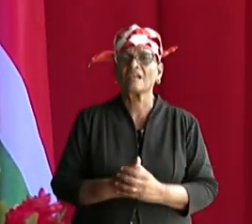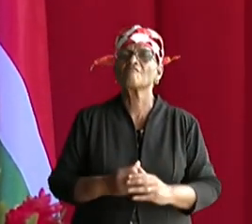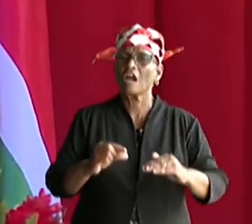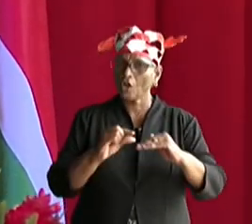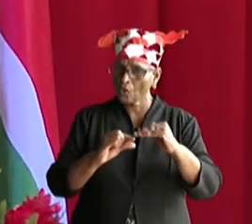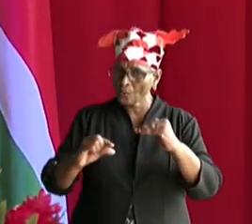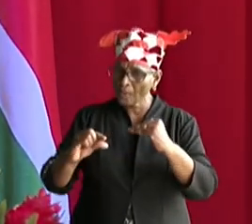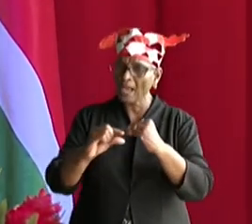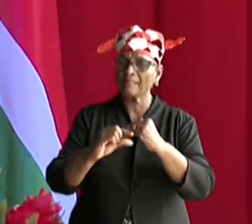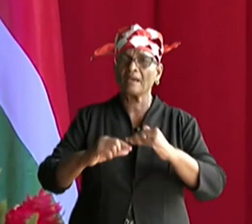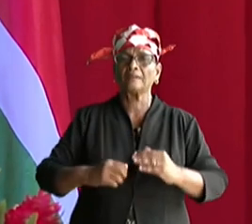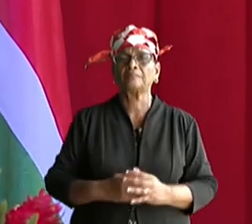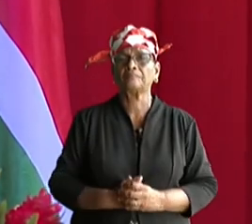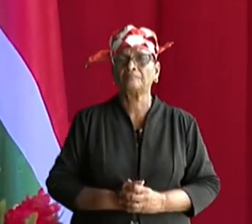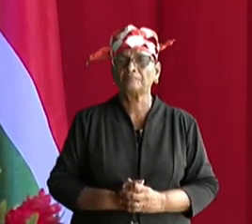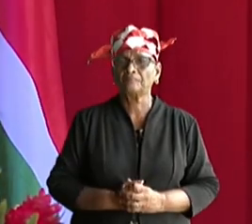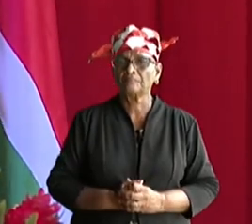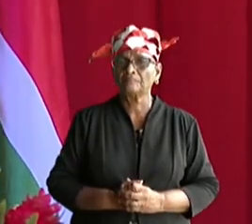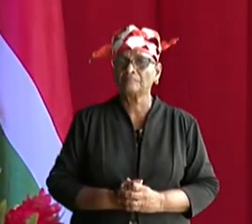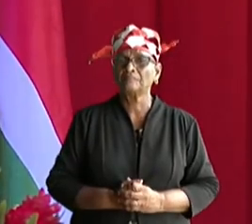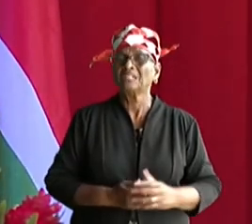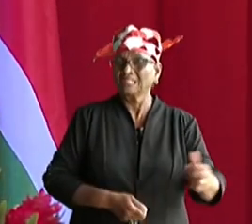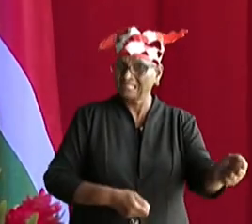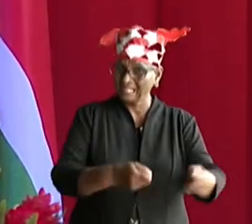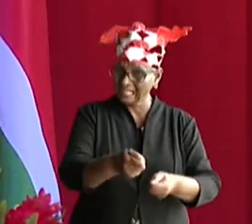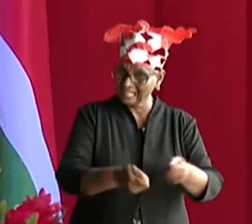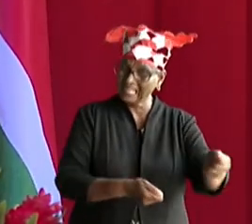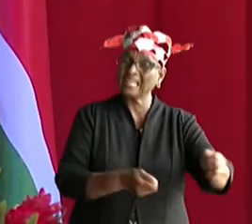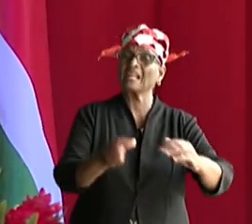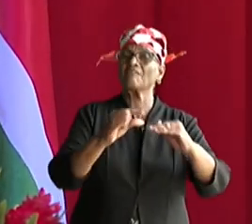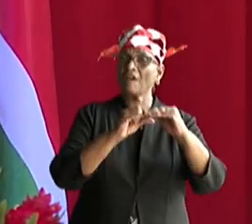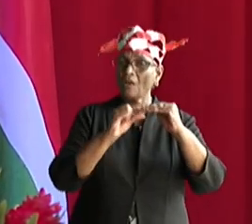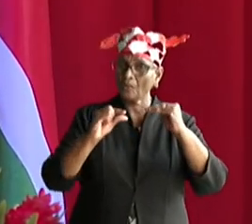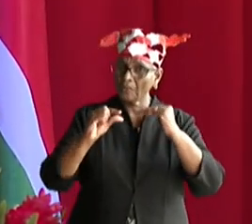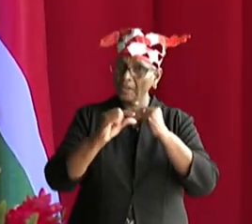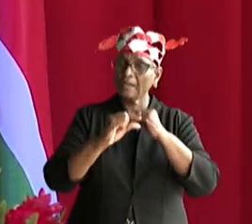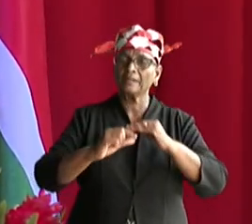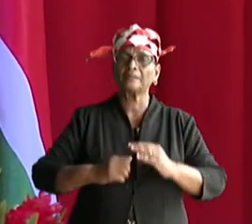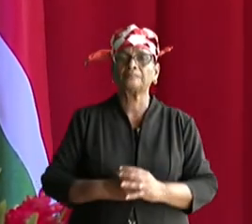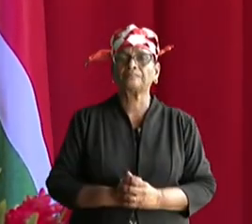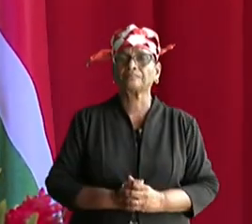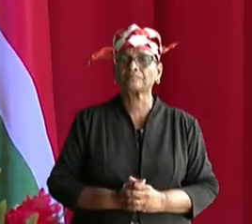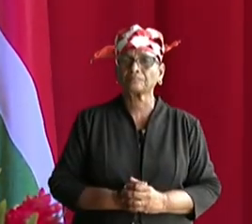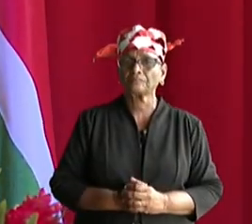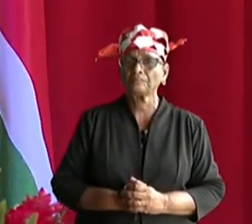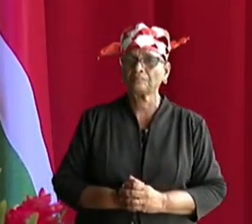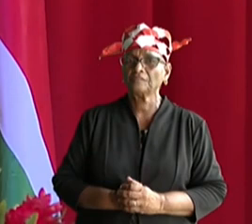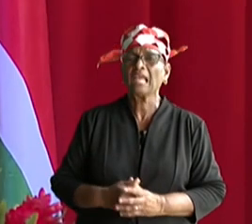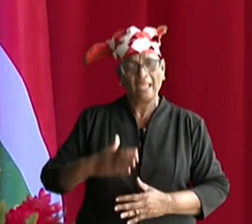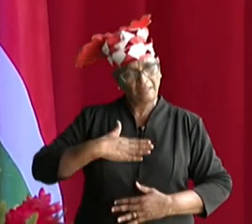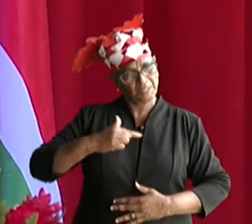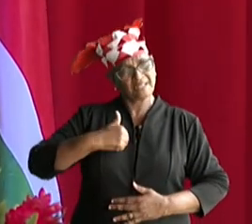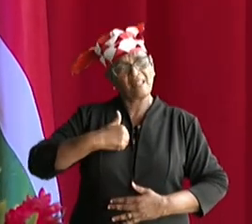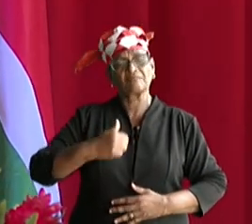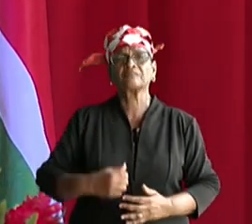Guyana, the government of the Cooperative Republic of Guyana, and myself